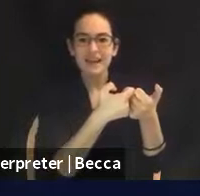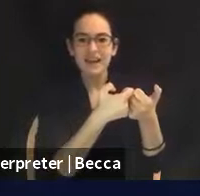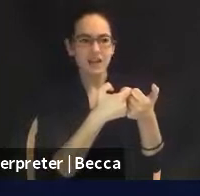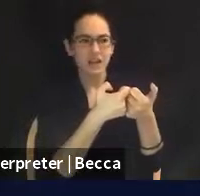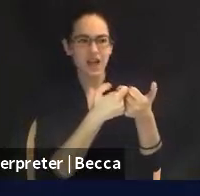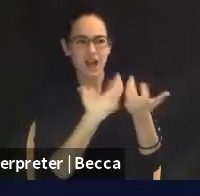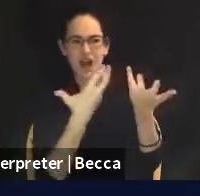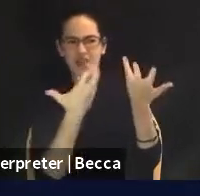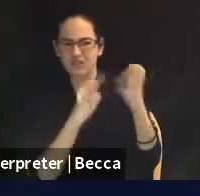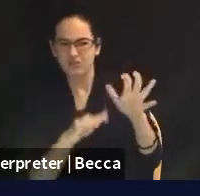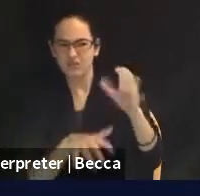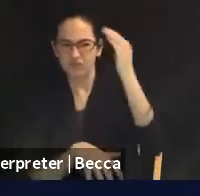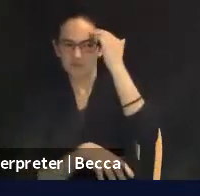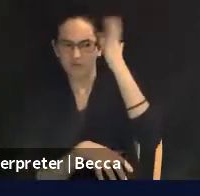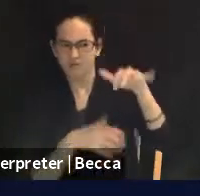that about your sister.